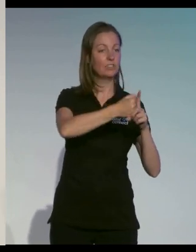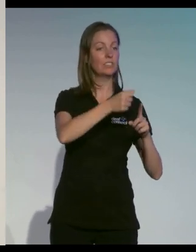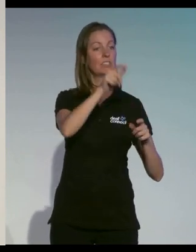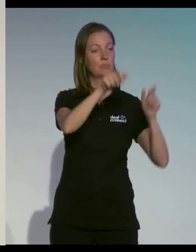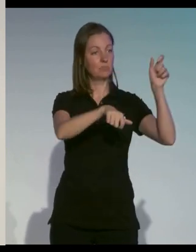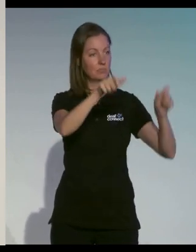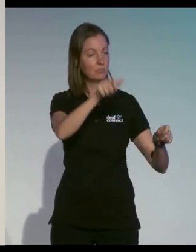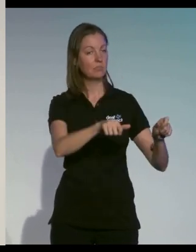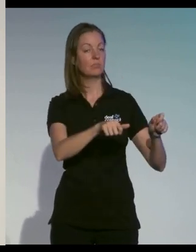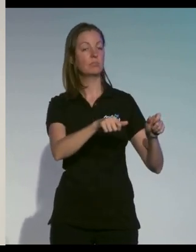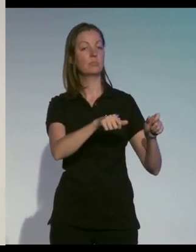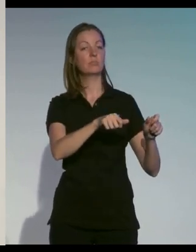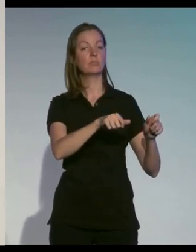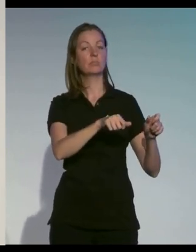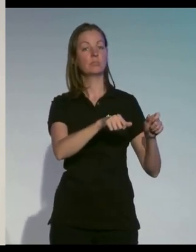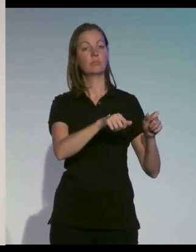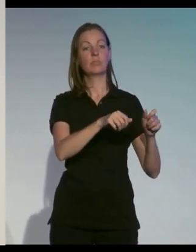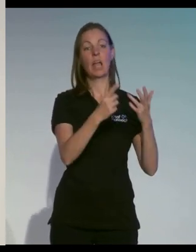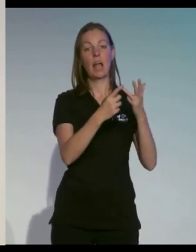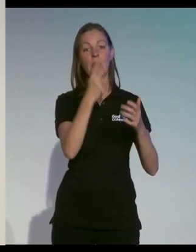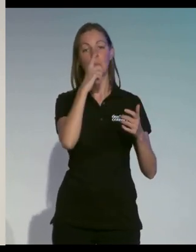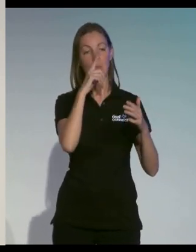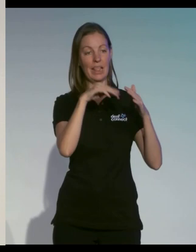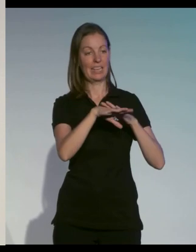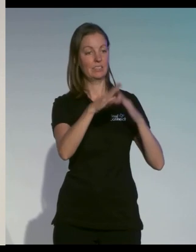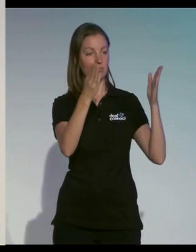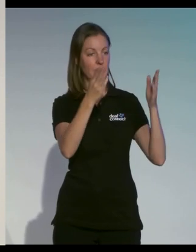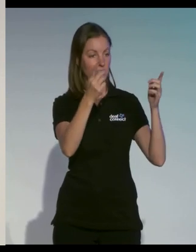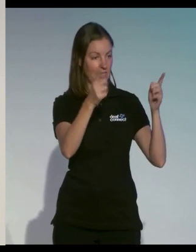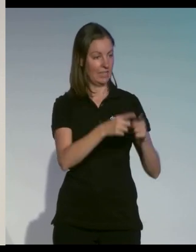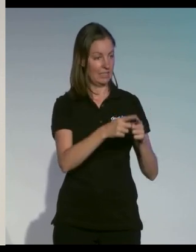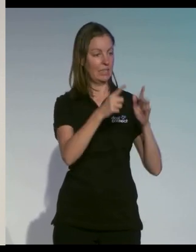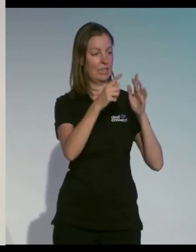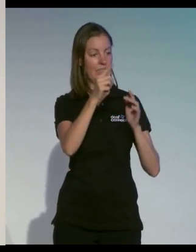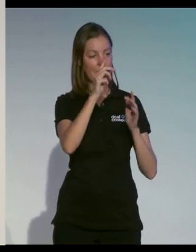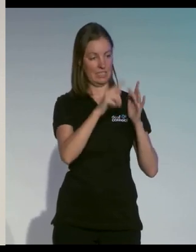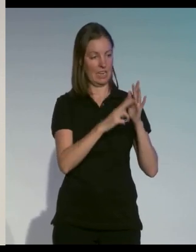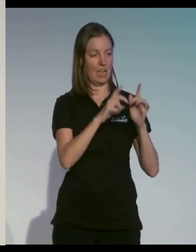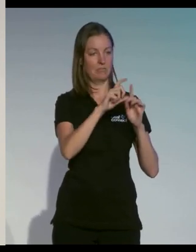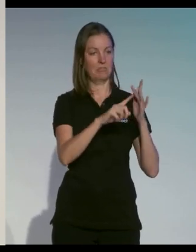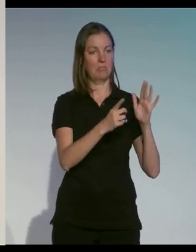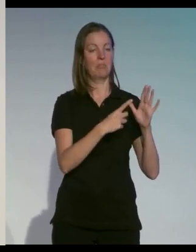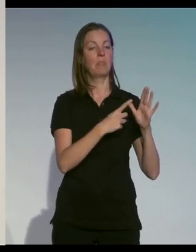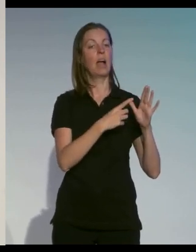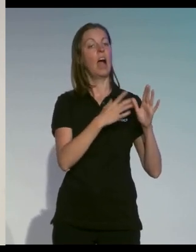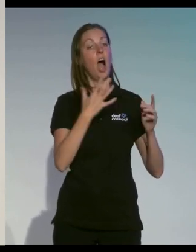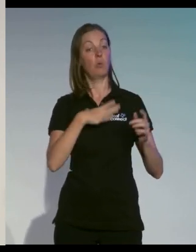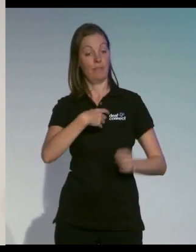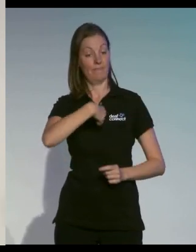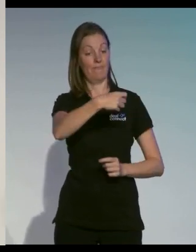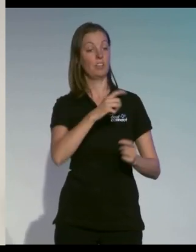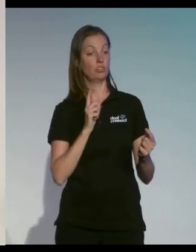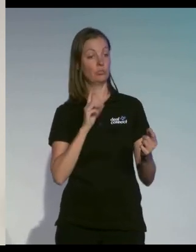man, Anand Grover, in India, to come on a series of conferences